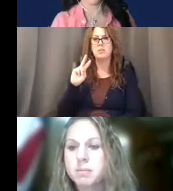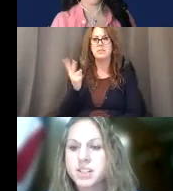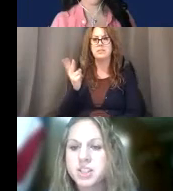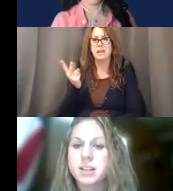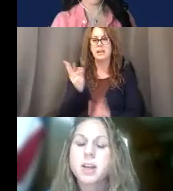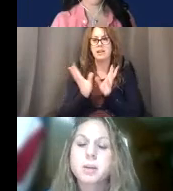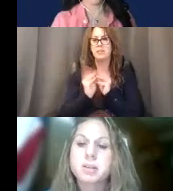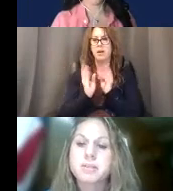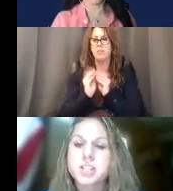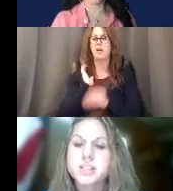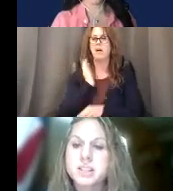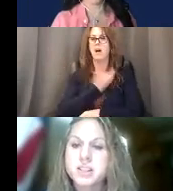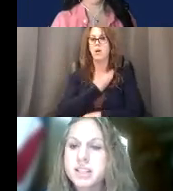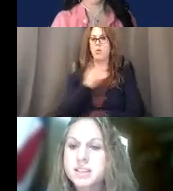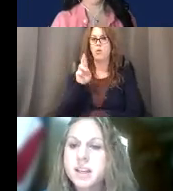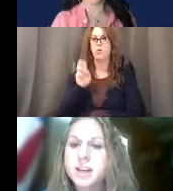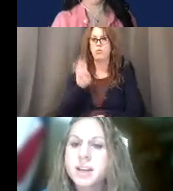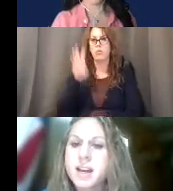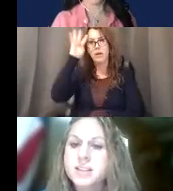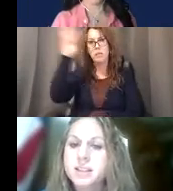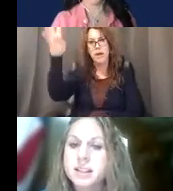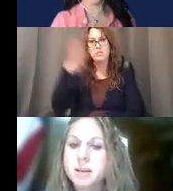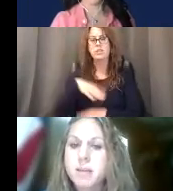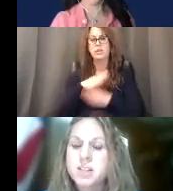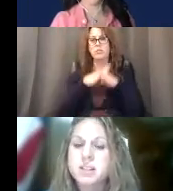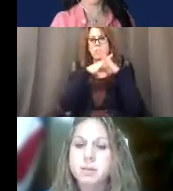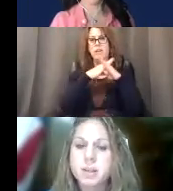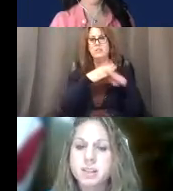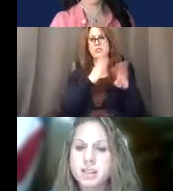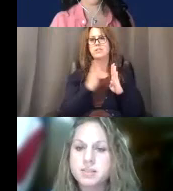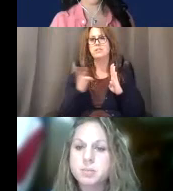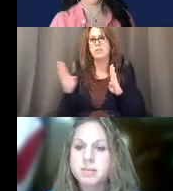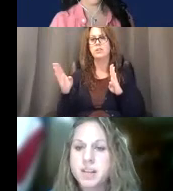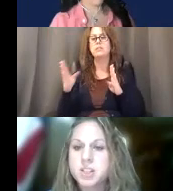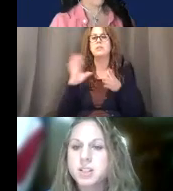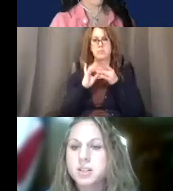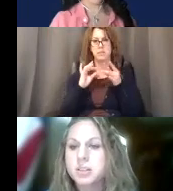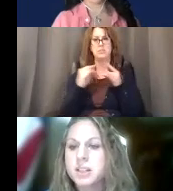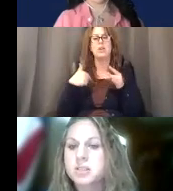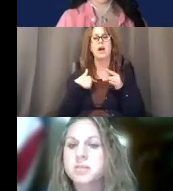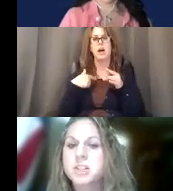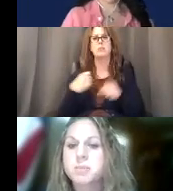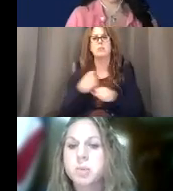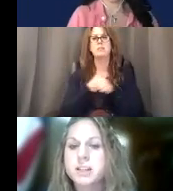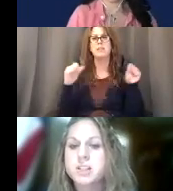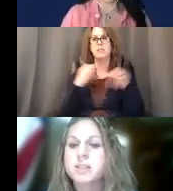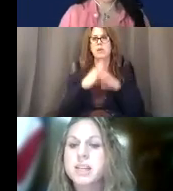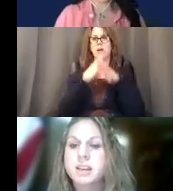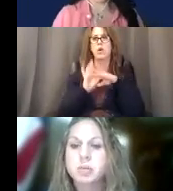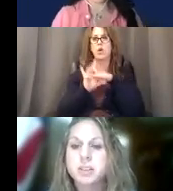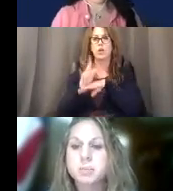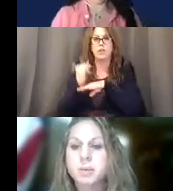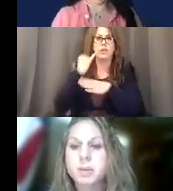our Reimagining Prevention series. As Lydia mentioned, I'm with the Safety Prevention and Early Intervention Branch